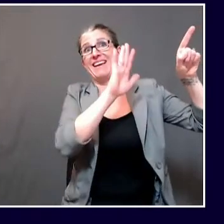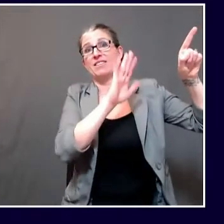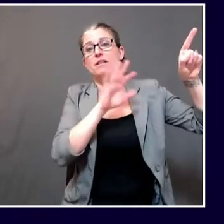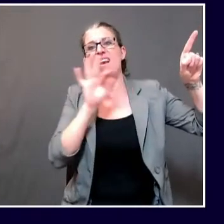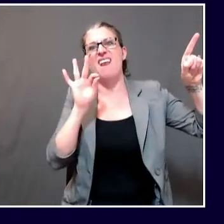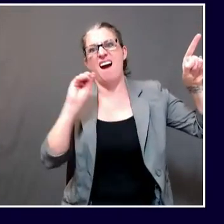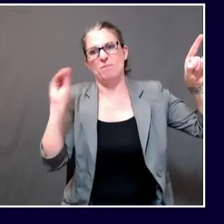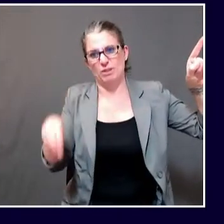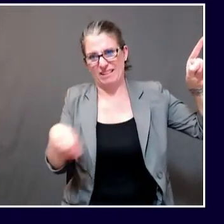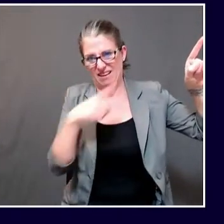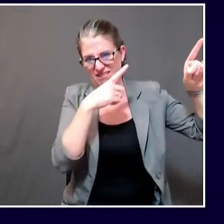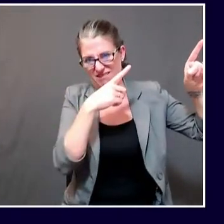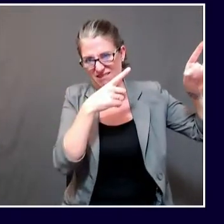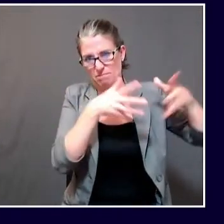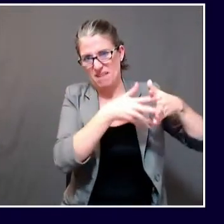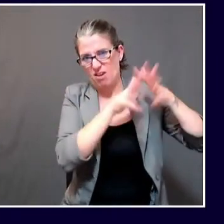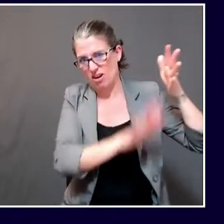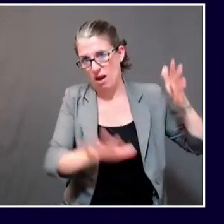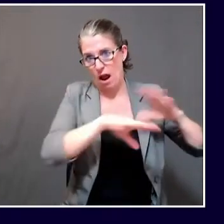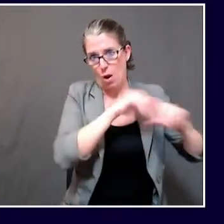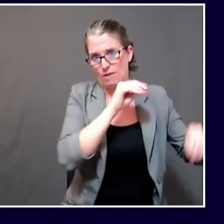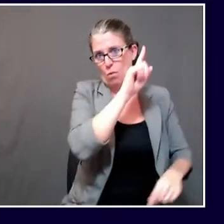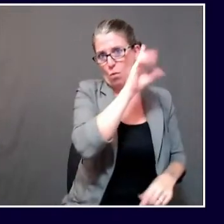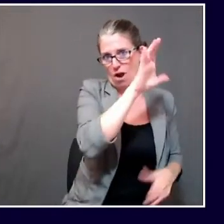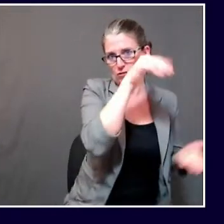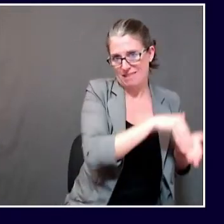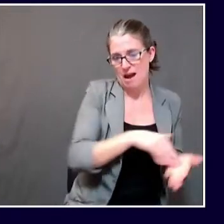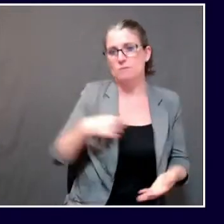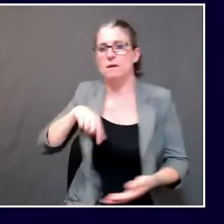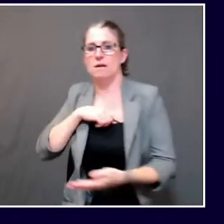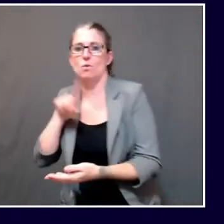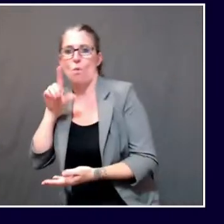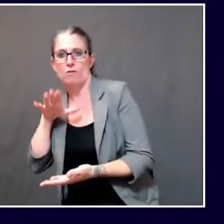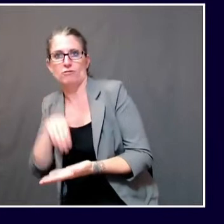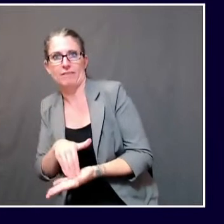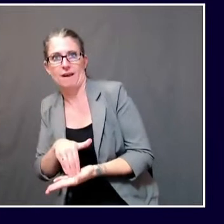right now is approximately 0.5 per 100,000.